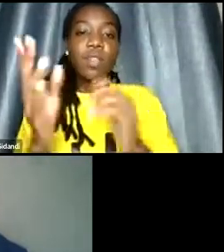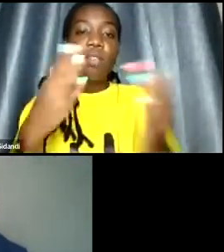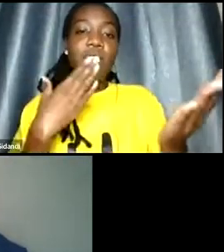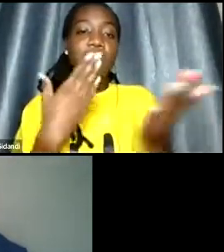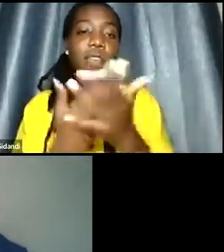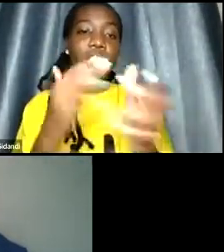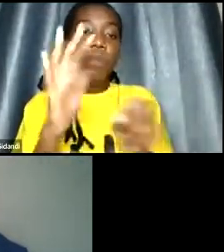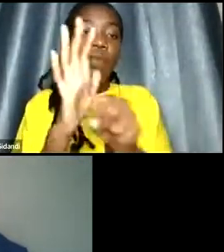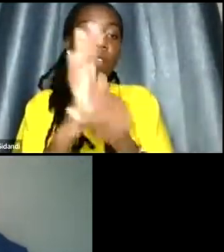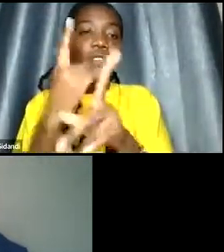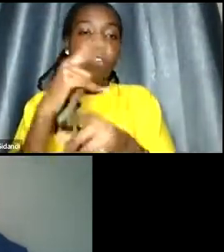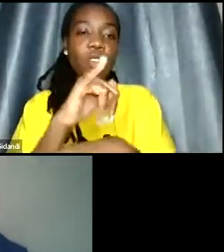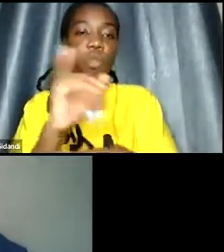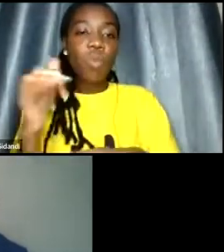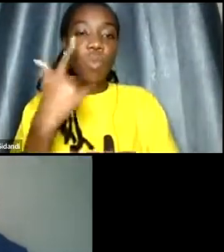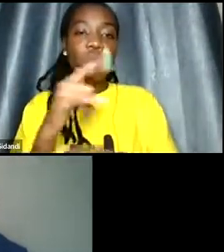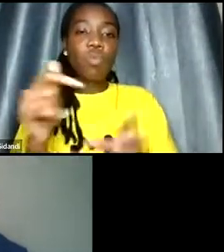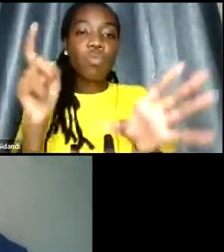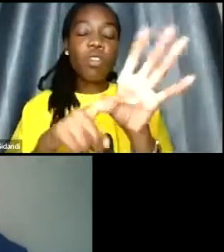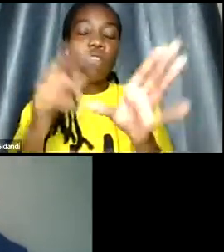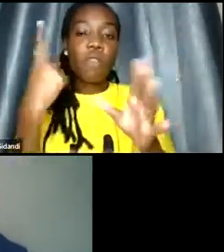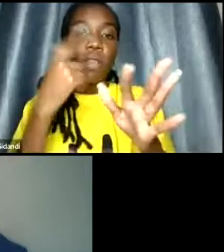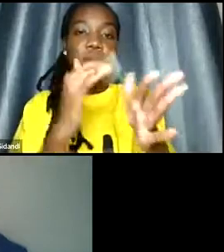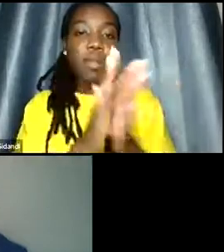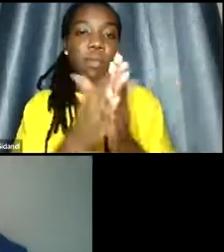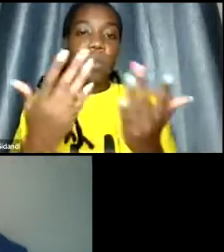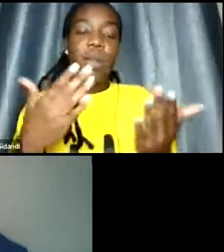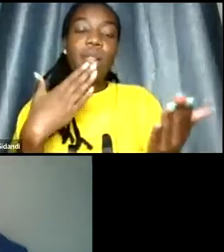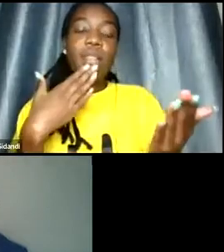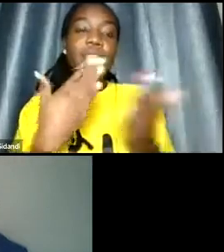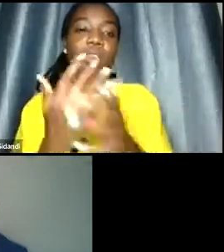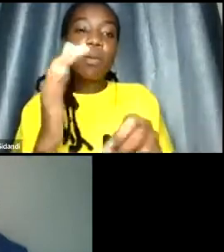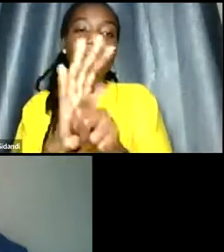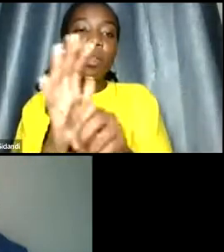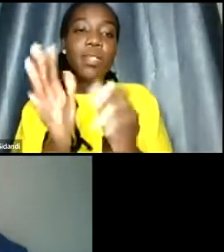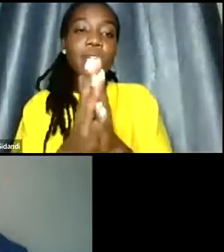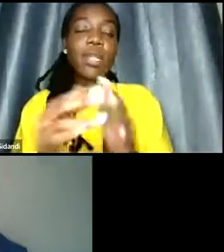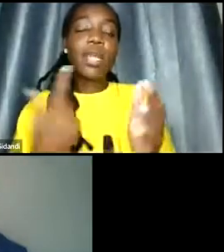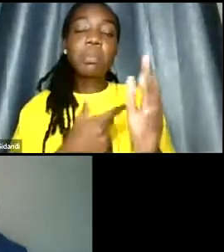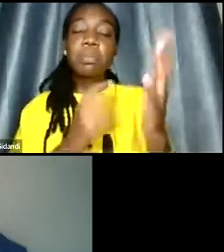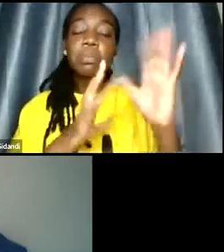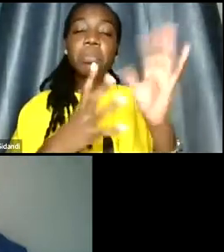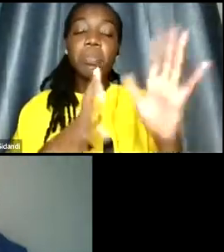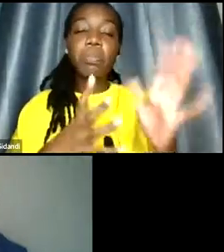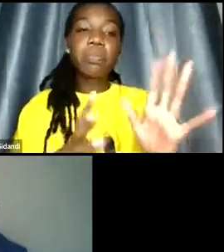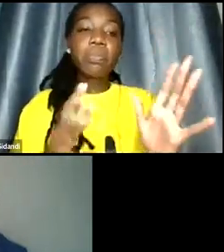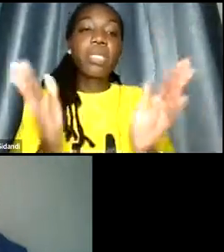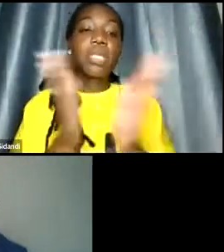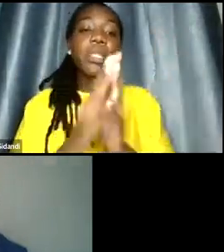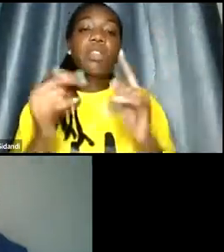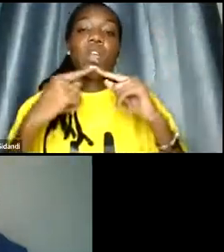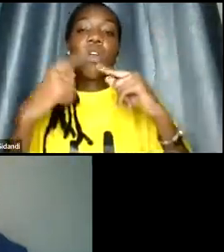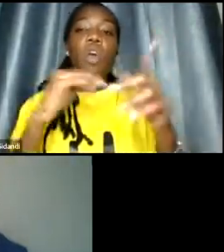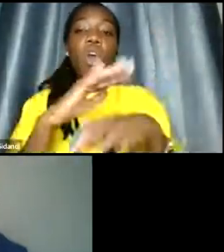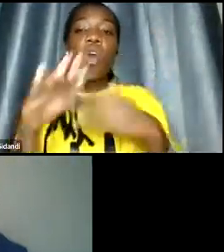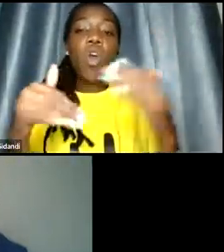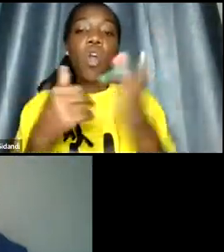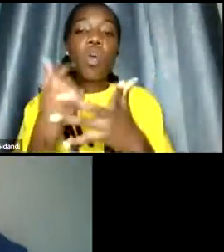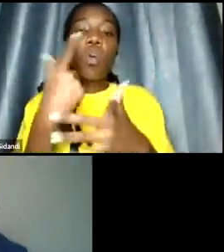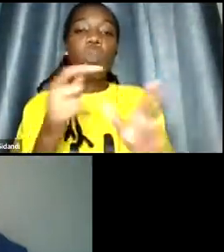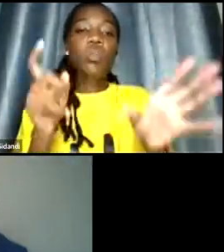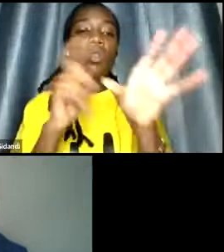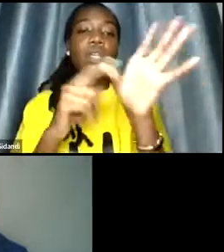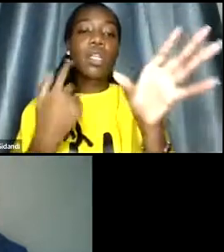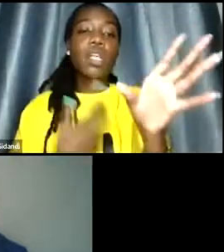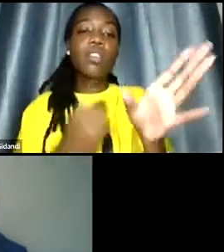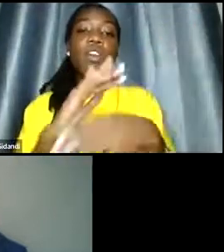to those people who joined us on Facebook. Asanteni Sana, we really appreciate you. And of course, shout out to everyone who joined us from all over the world. I know